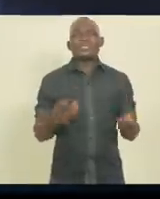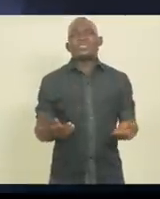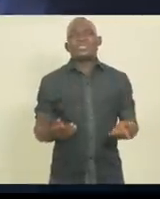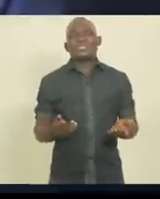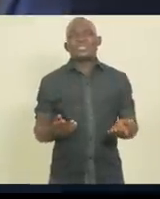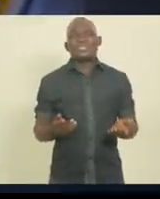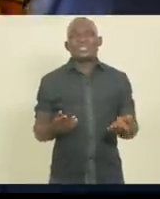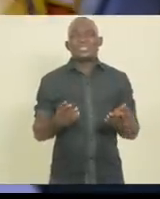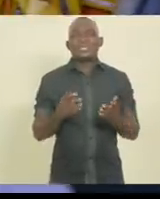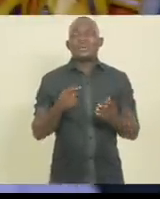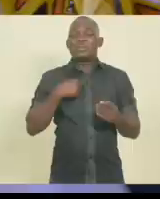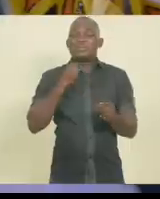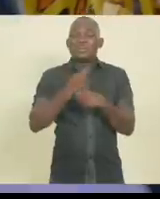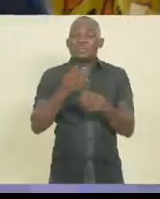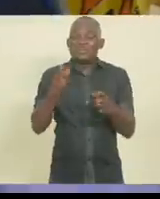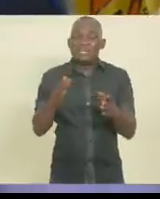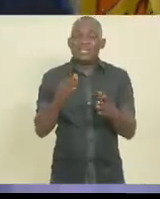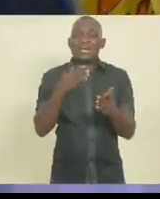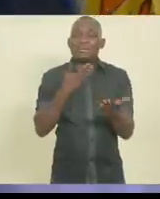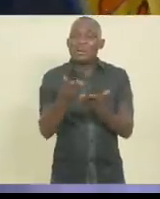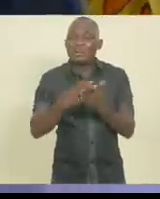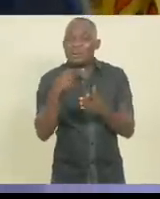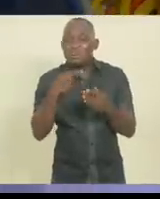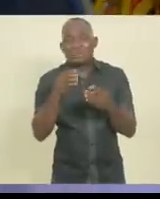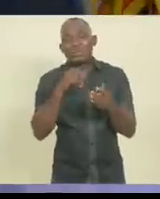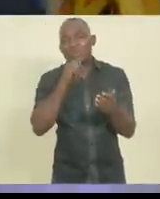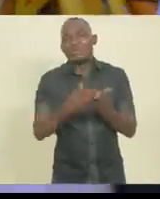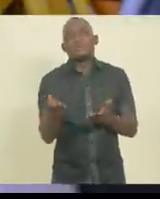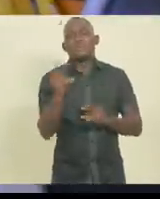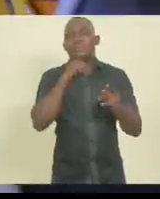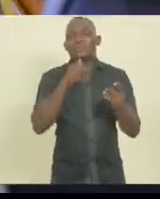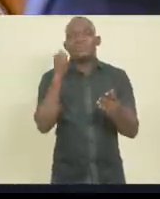because it's difficult in communication between me and the buyers.